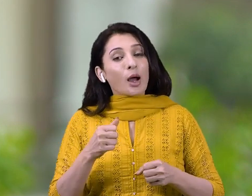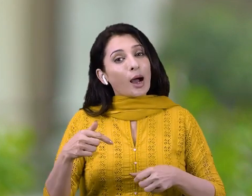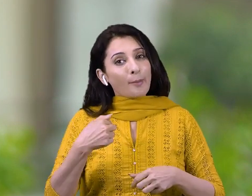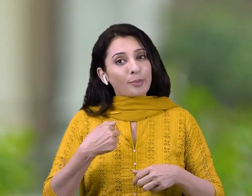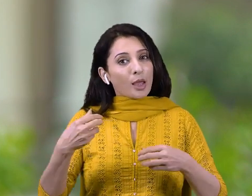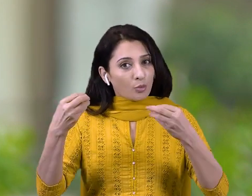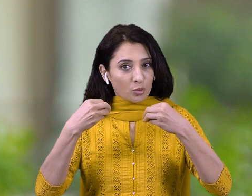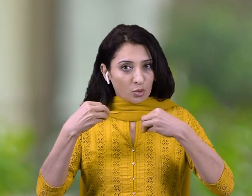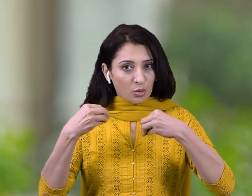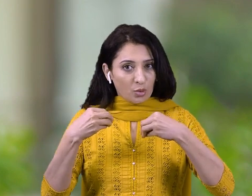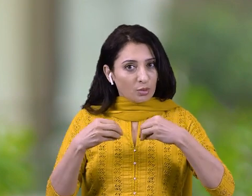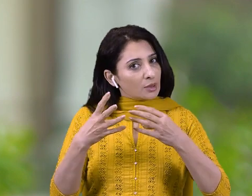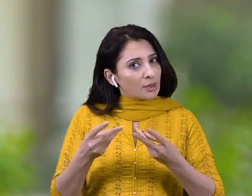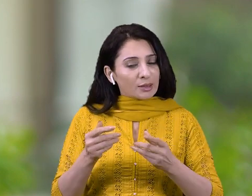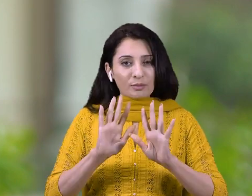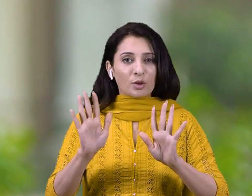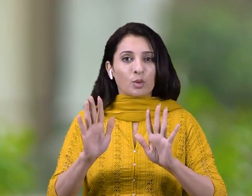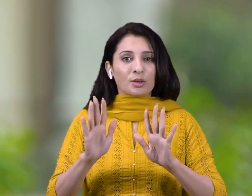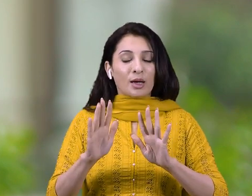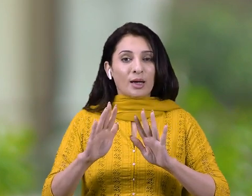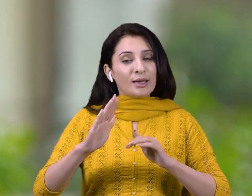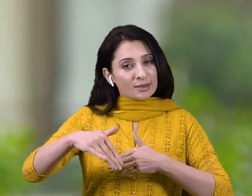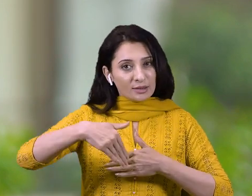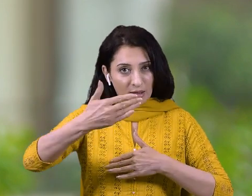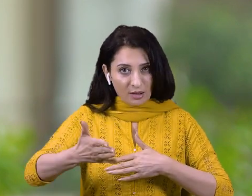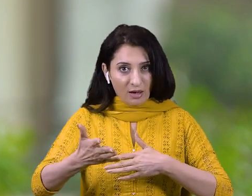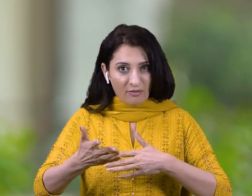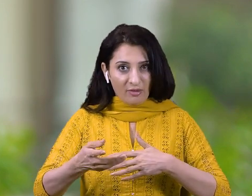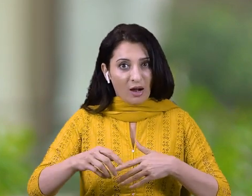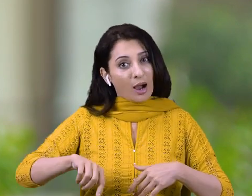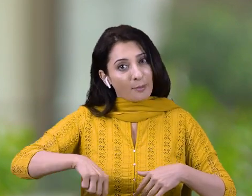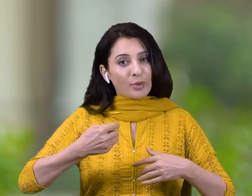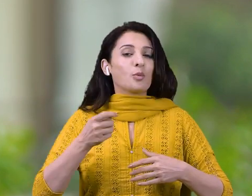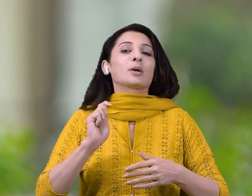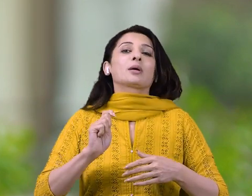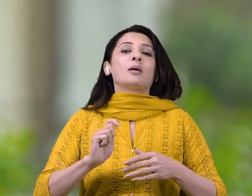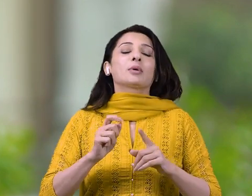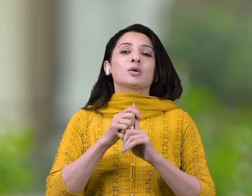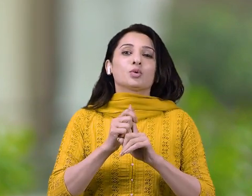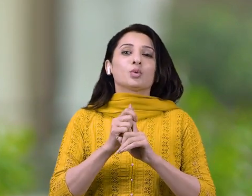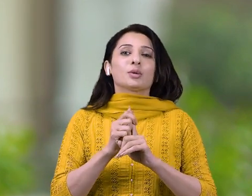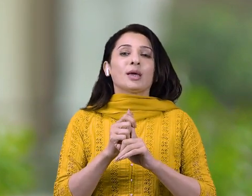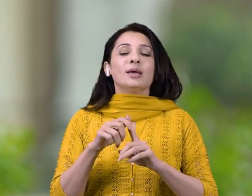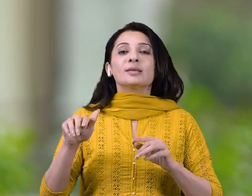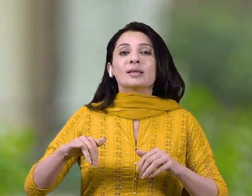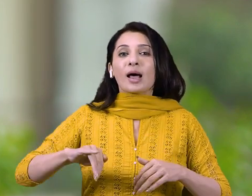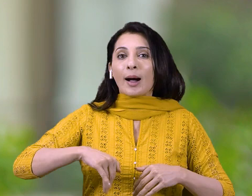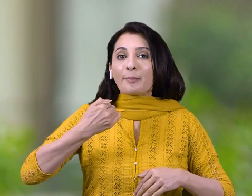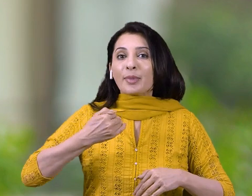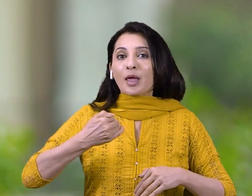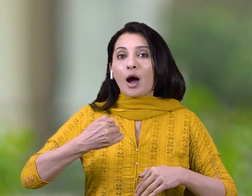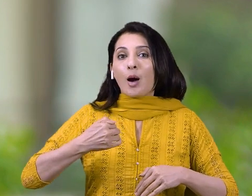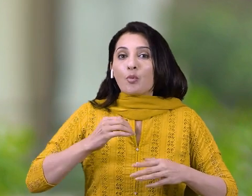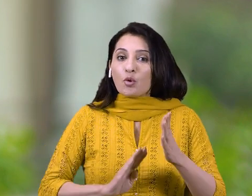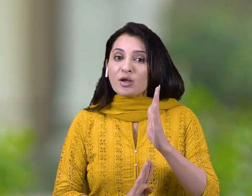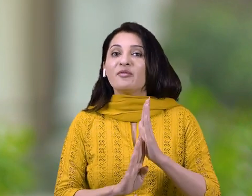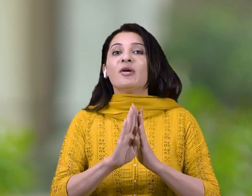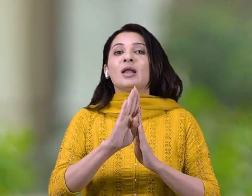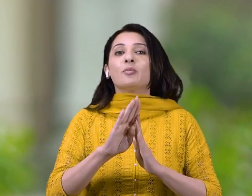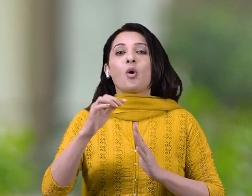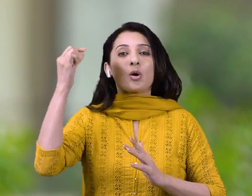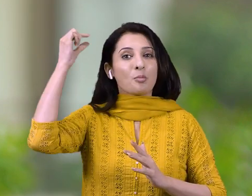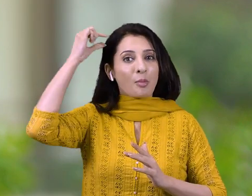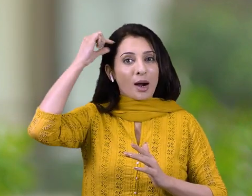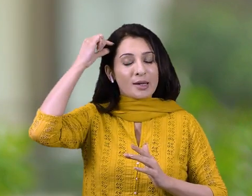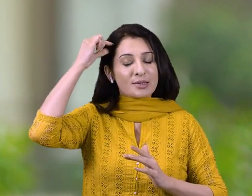benefit yourself isn't the end all be all. What you need to do is work on yourself as a person, develop yourself, your mindset,